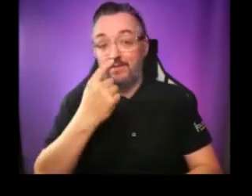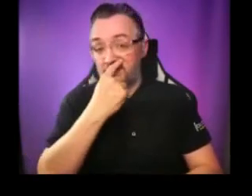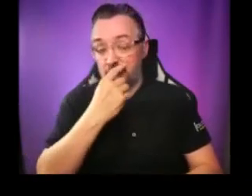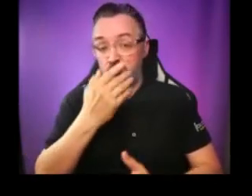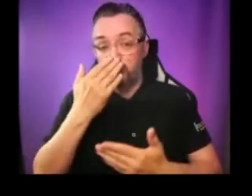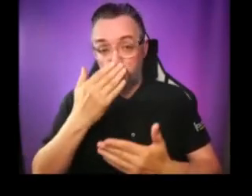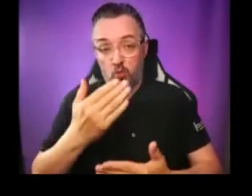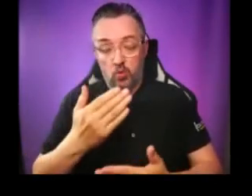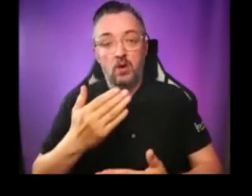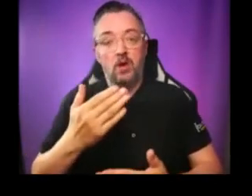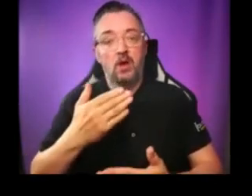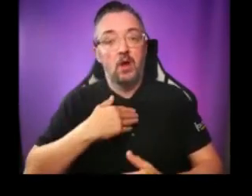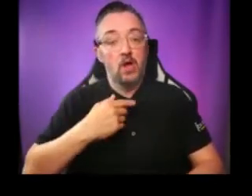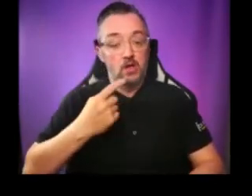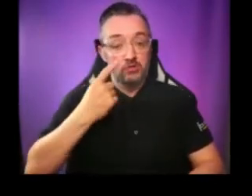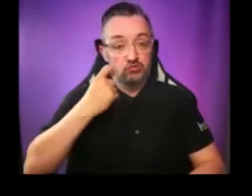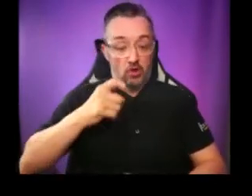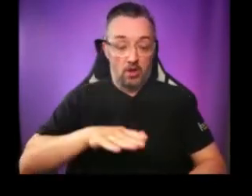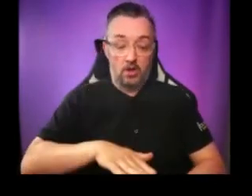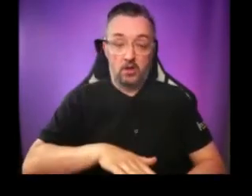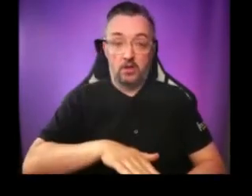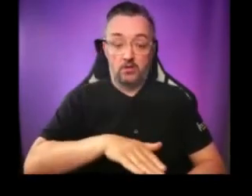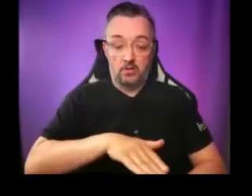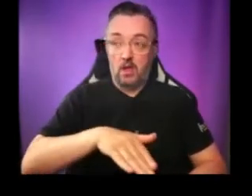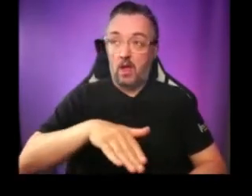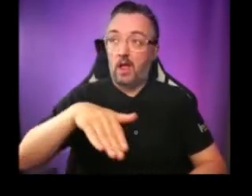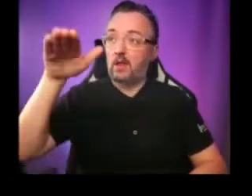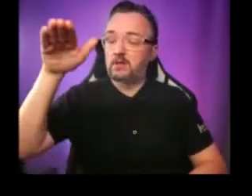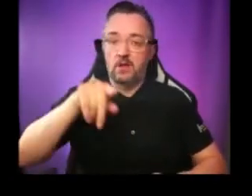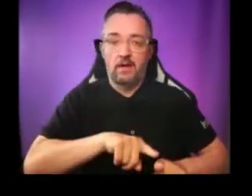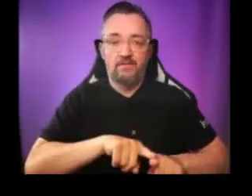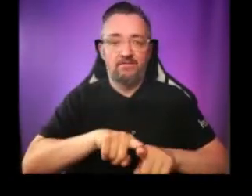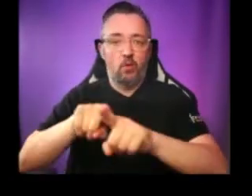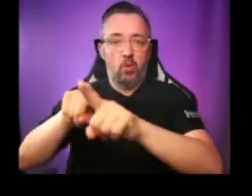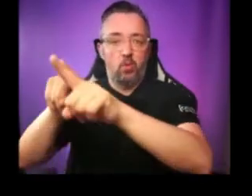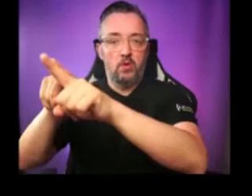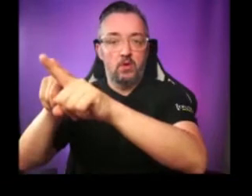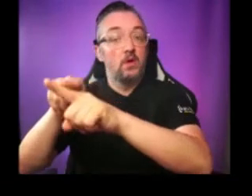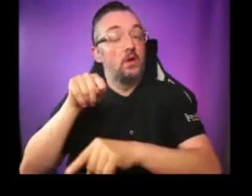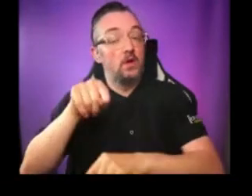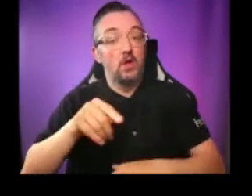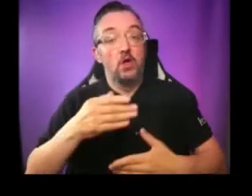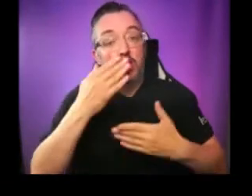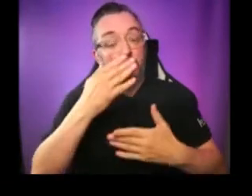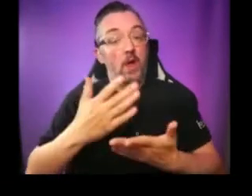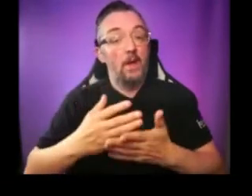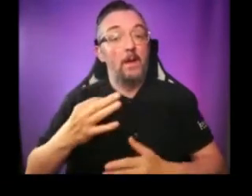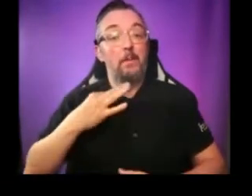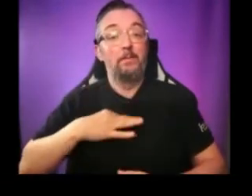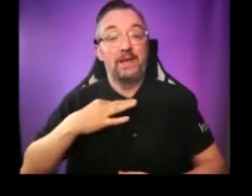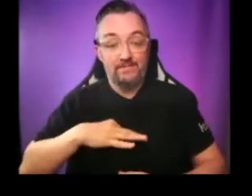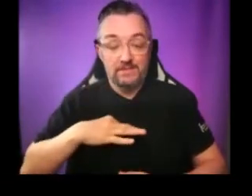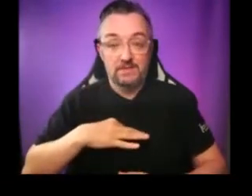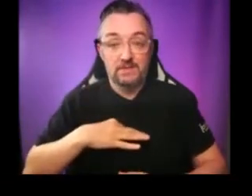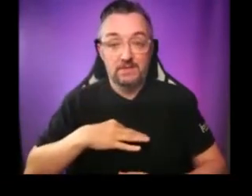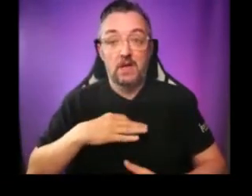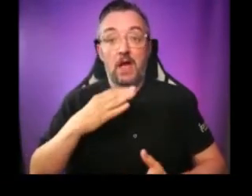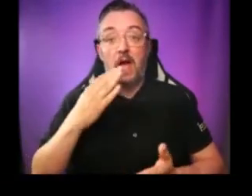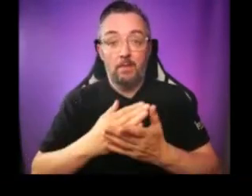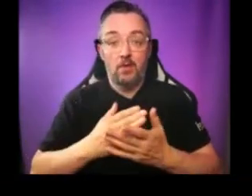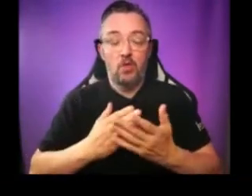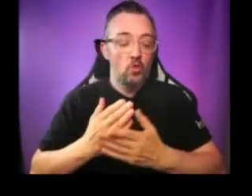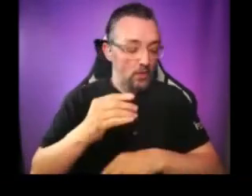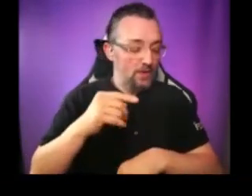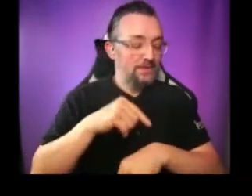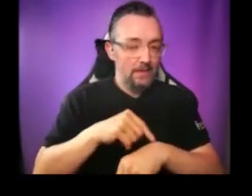behaviors track from childhood into adulthood. This said, it is well known that the benefits are accrued, although they're accrued over time.